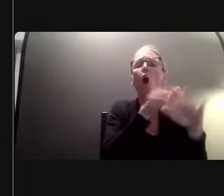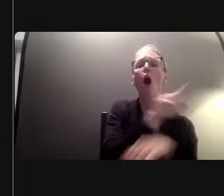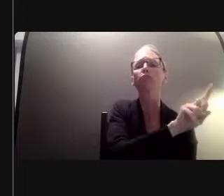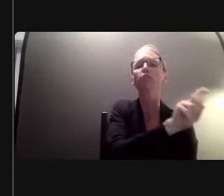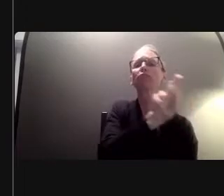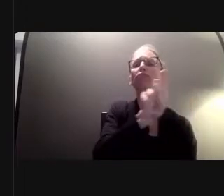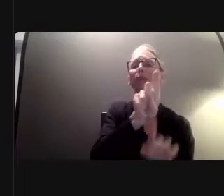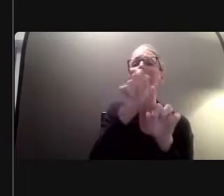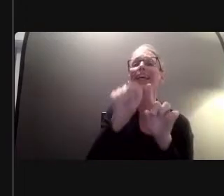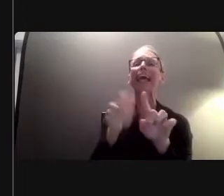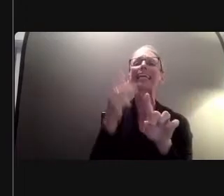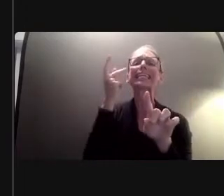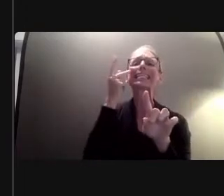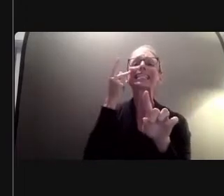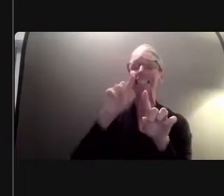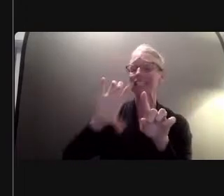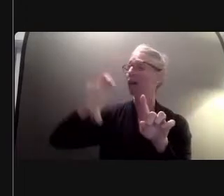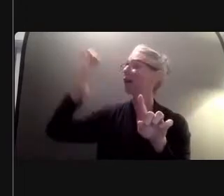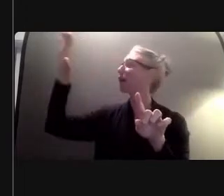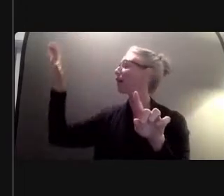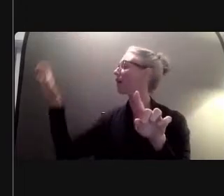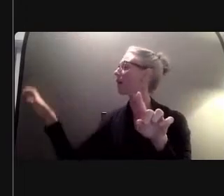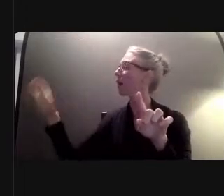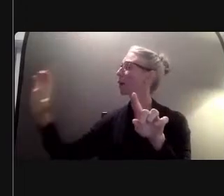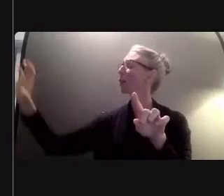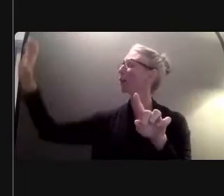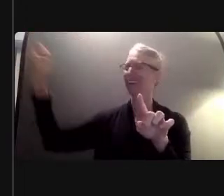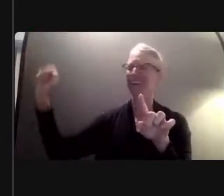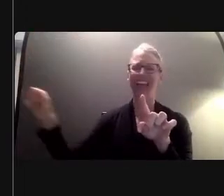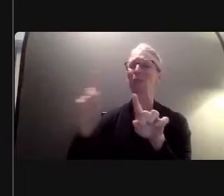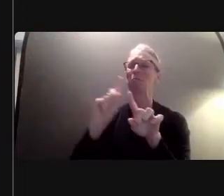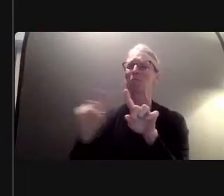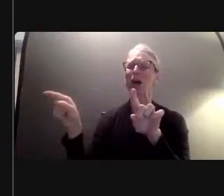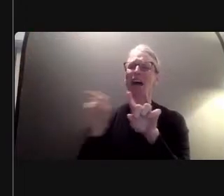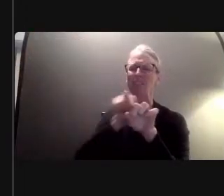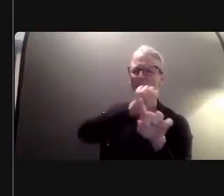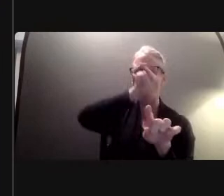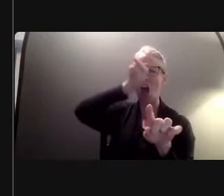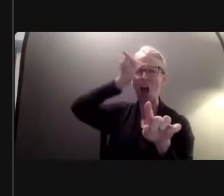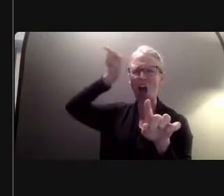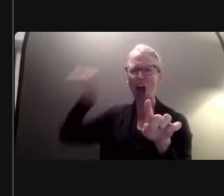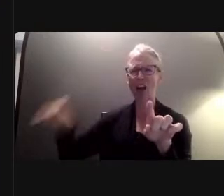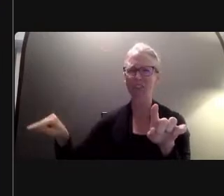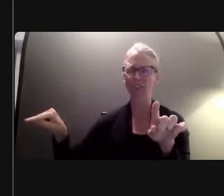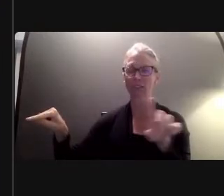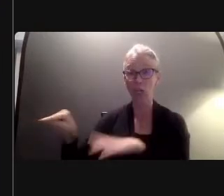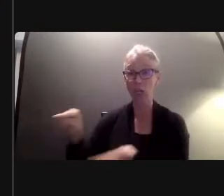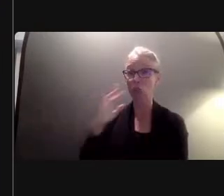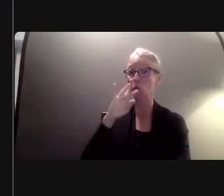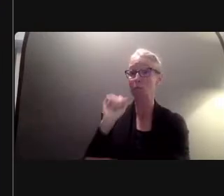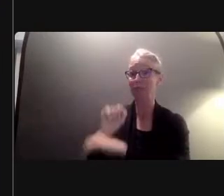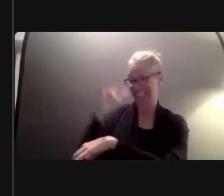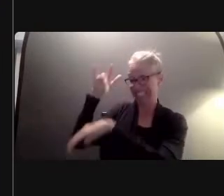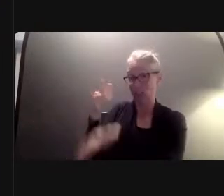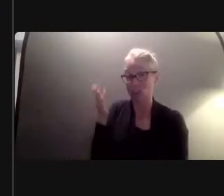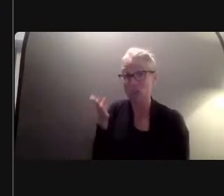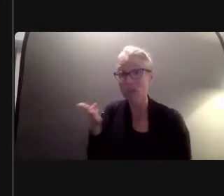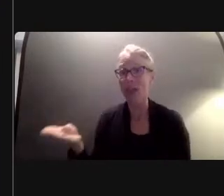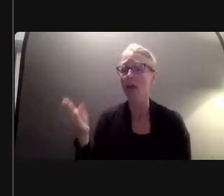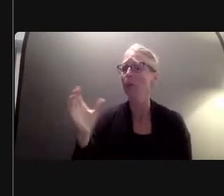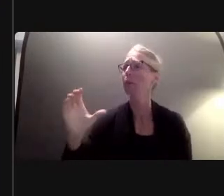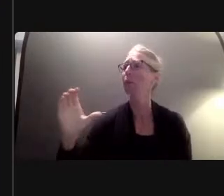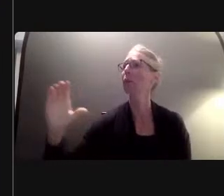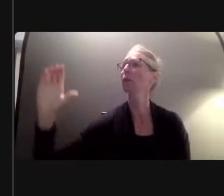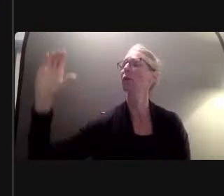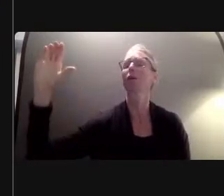from far away. But seeing this arch, especially at sunrise, there was only about 10 people there, which is not very